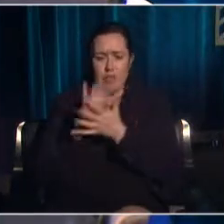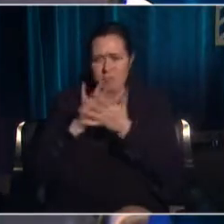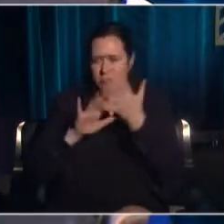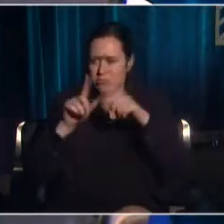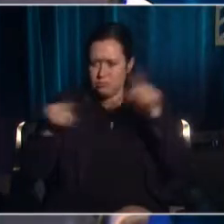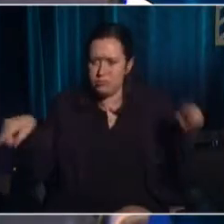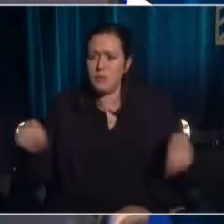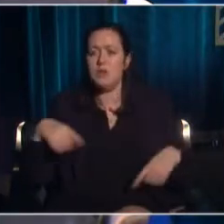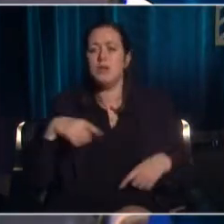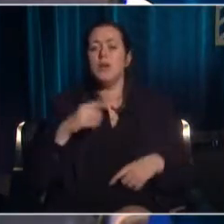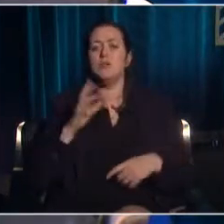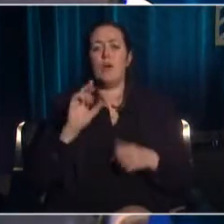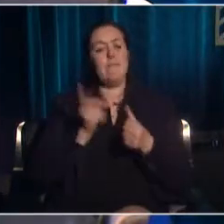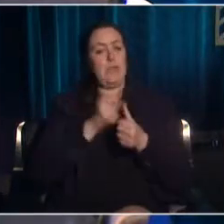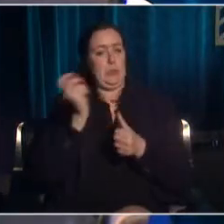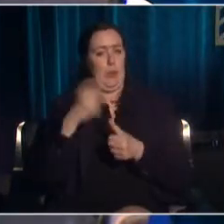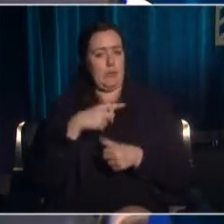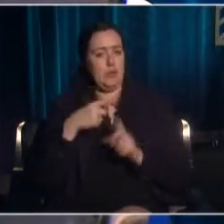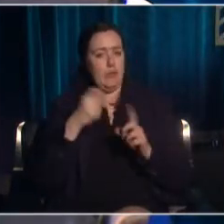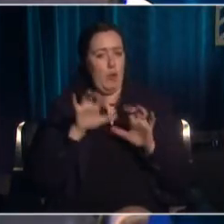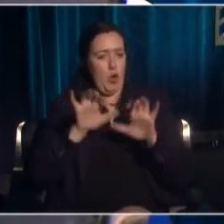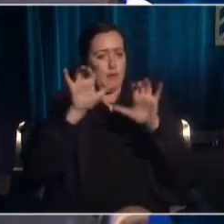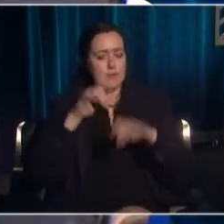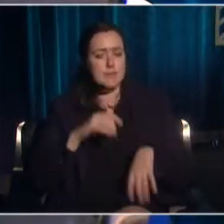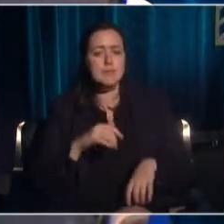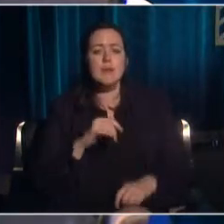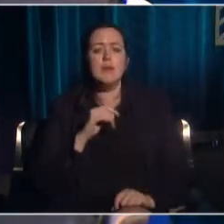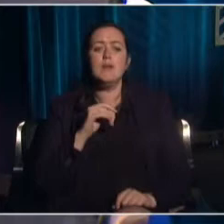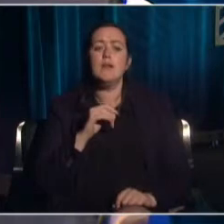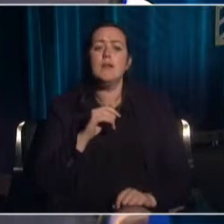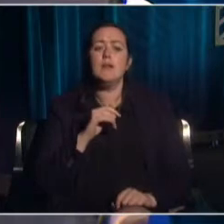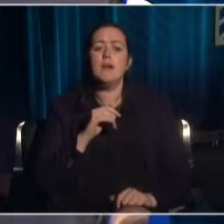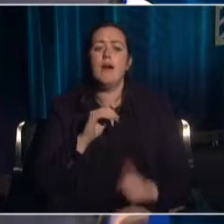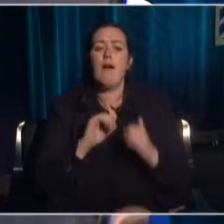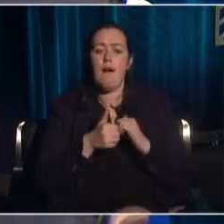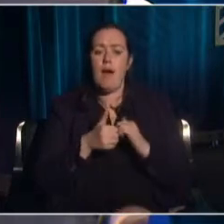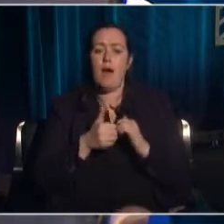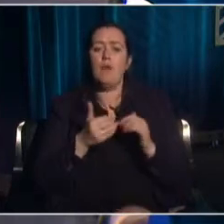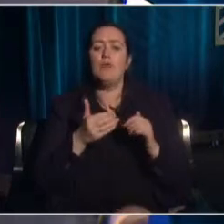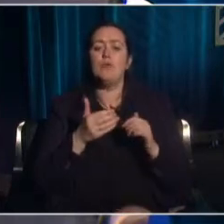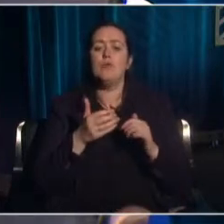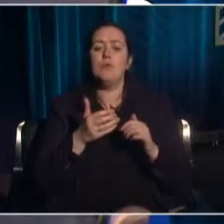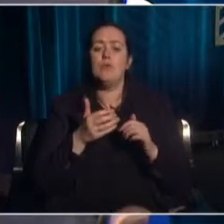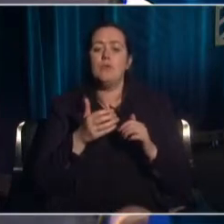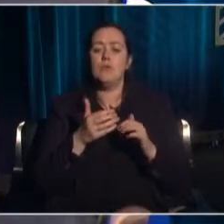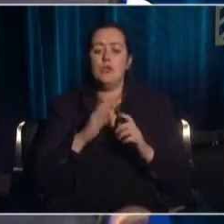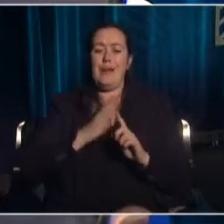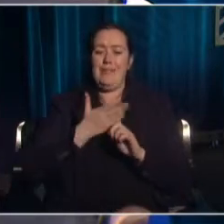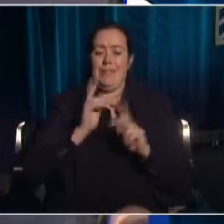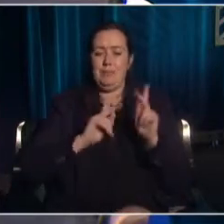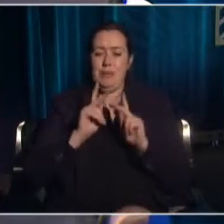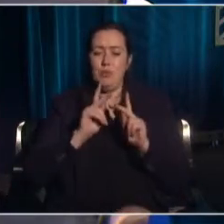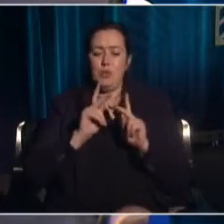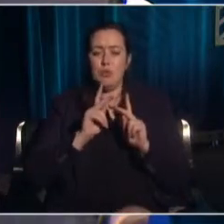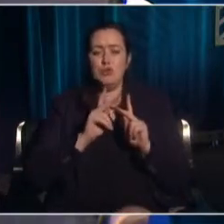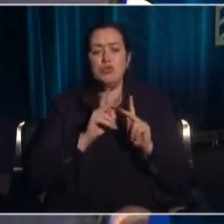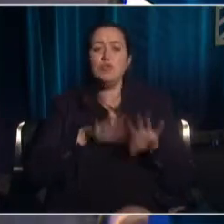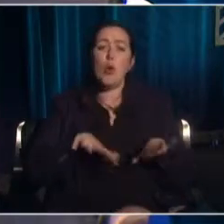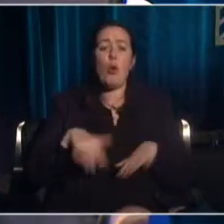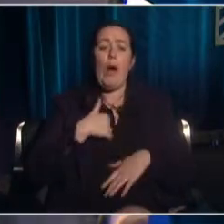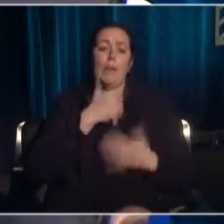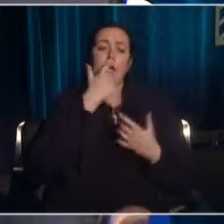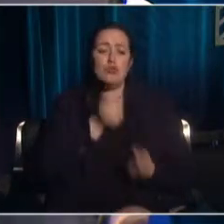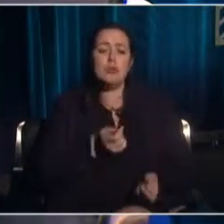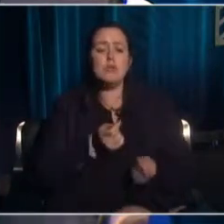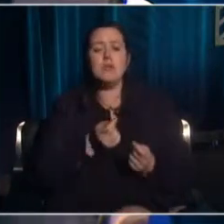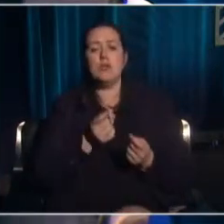get people to go from the interested stage to the full-on activist, boots on the ground, doing the